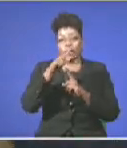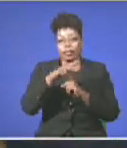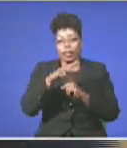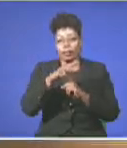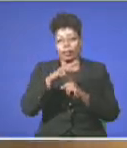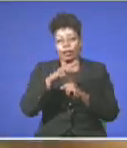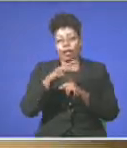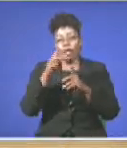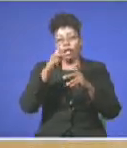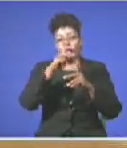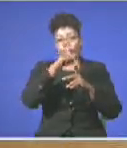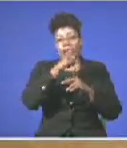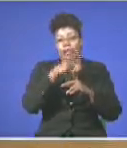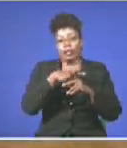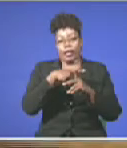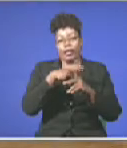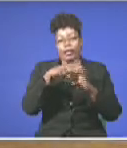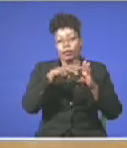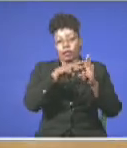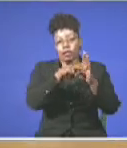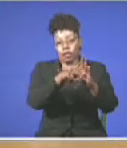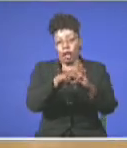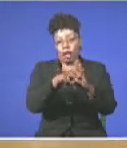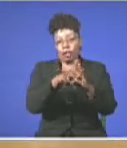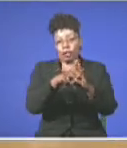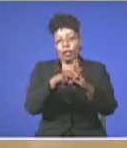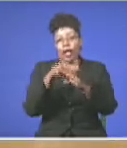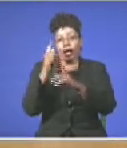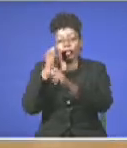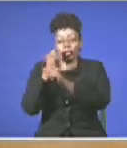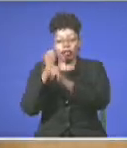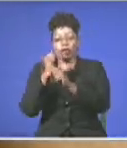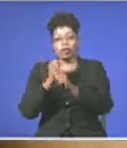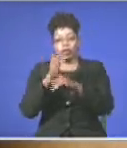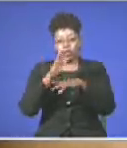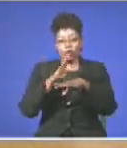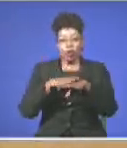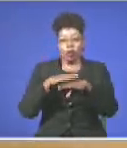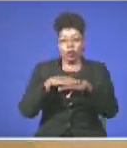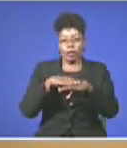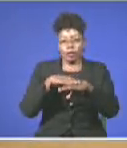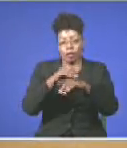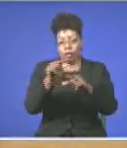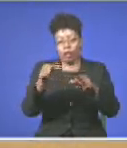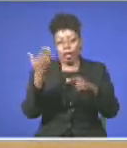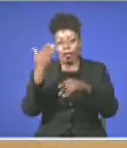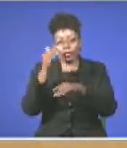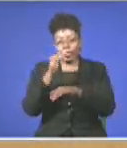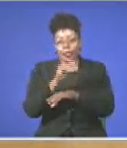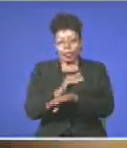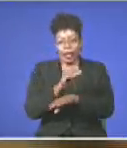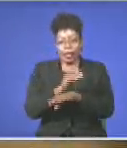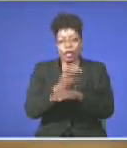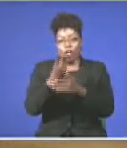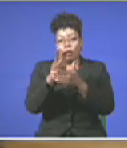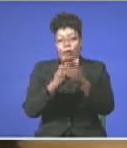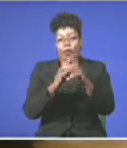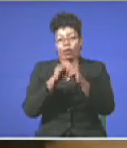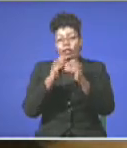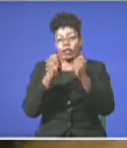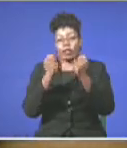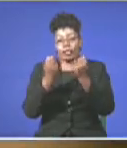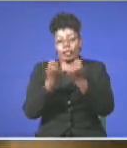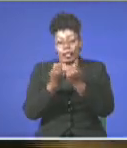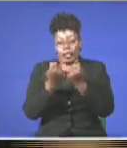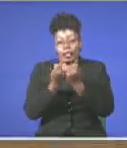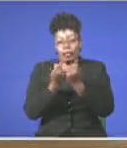Platinum Bull Sharks and Johnson Truckers on the diamond last night, and they gave fans their money's worth and more. Both teams came out swinging,